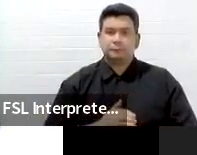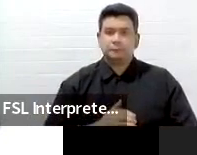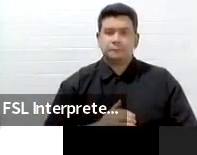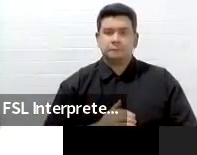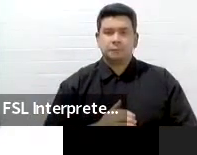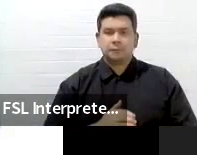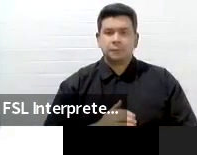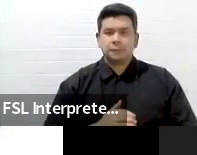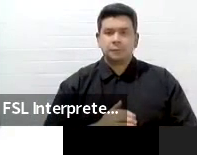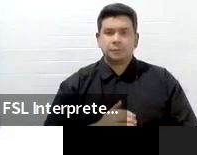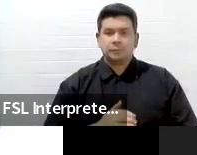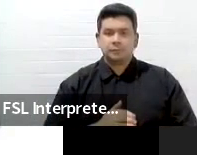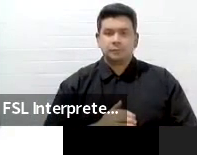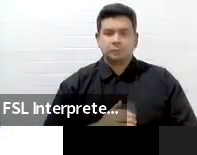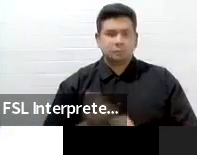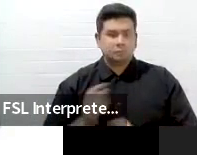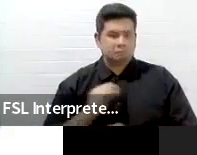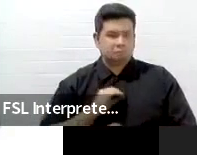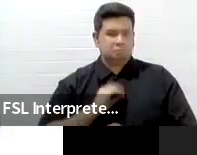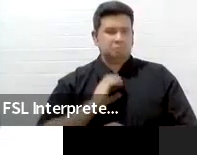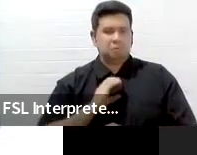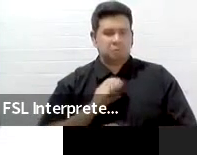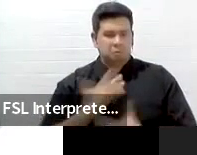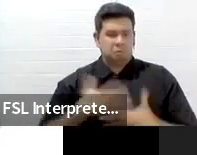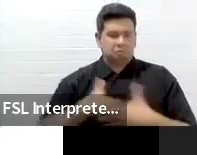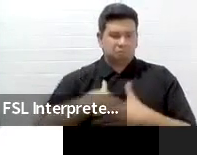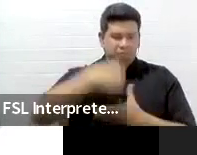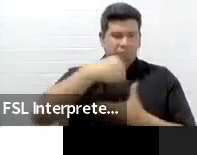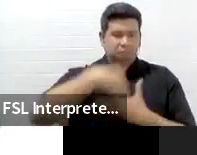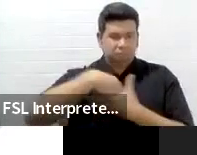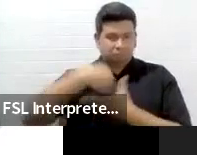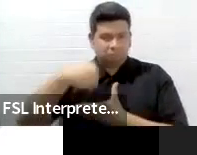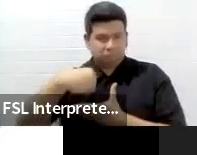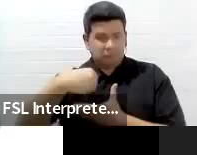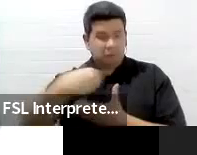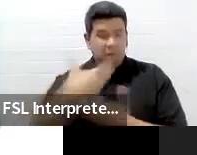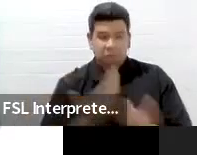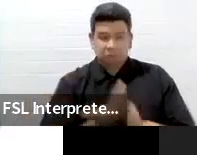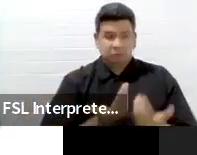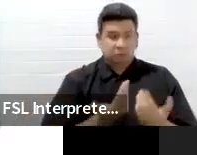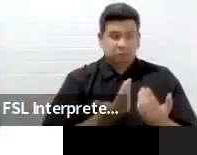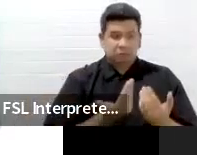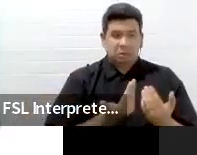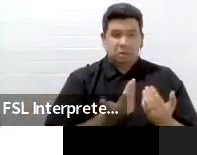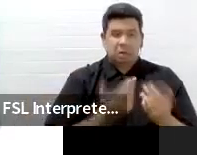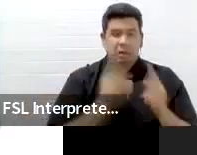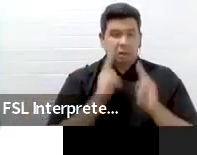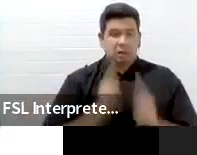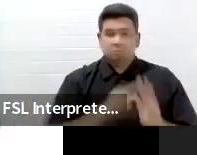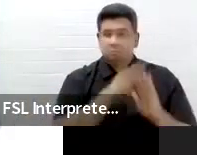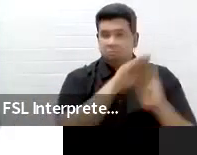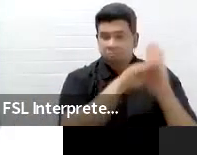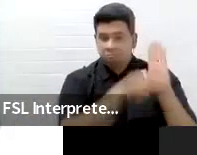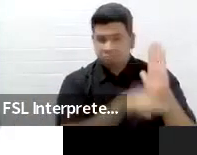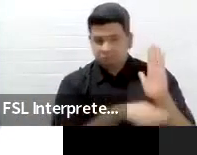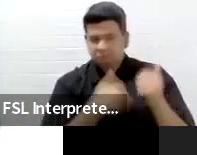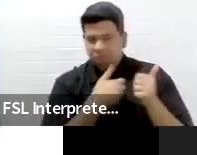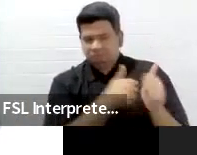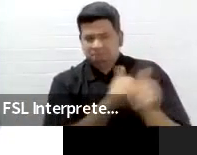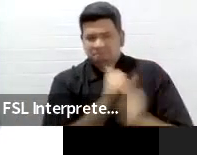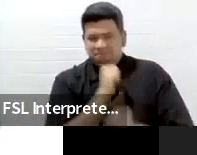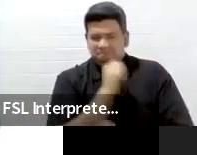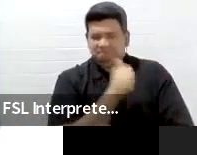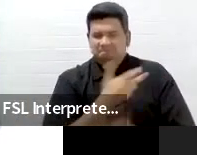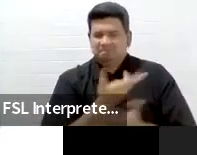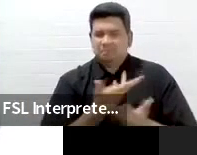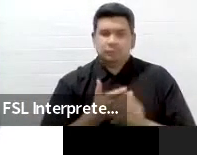more confident in going out and not following the health protocols precisely because they don't belong to a